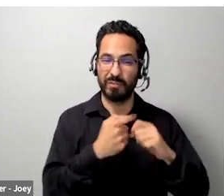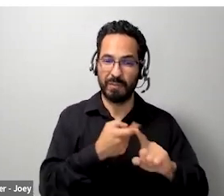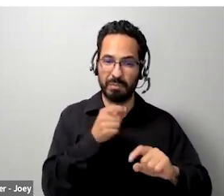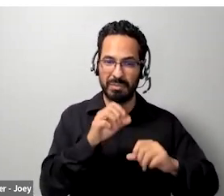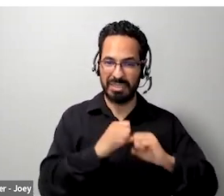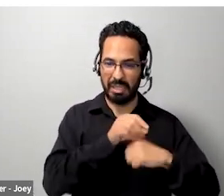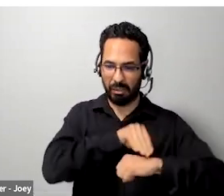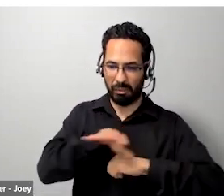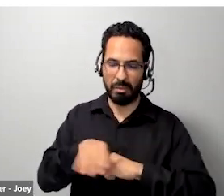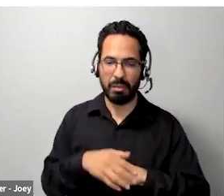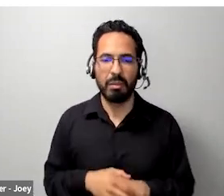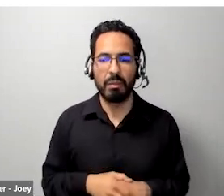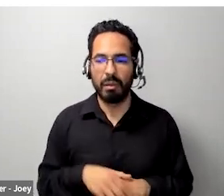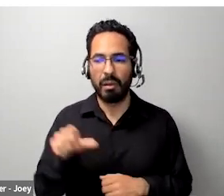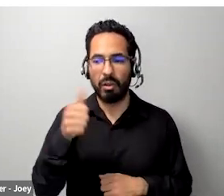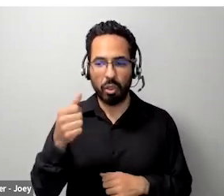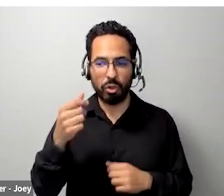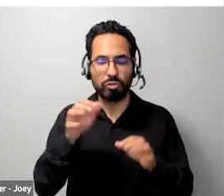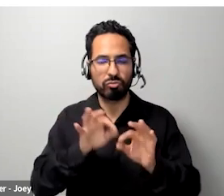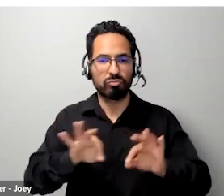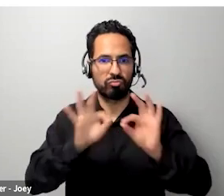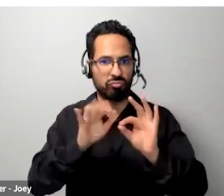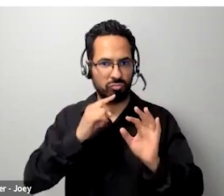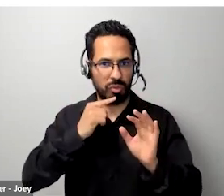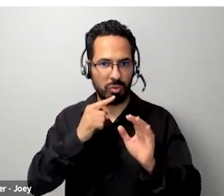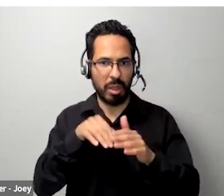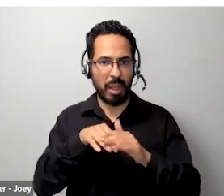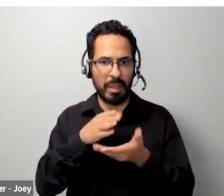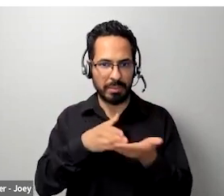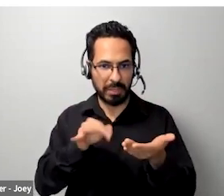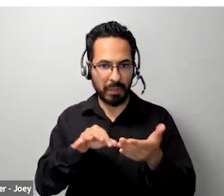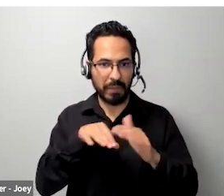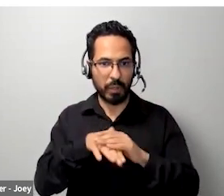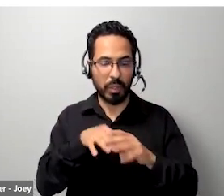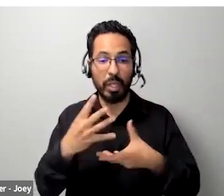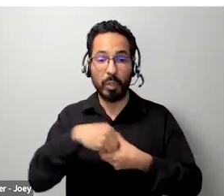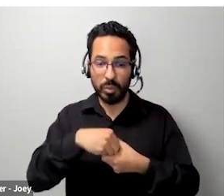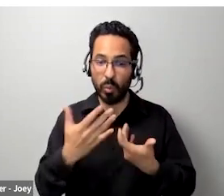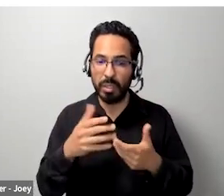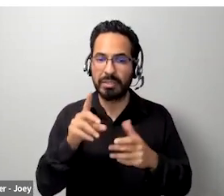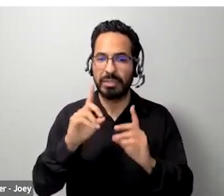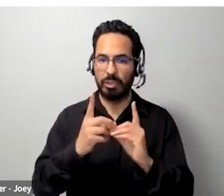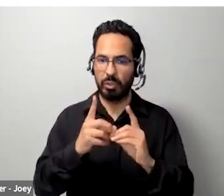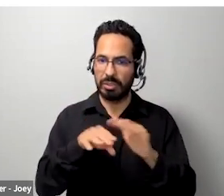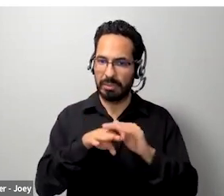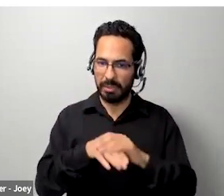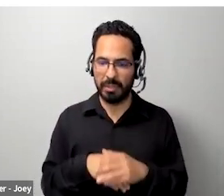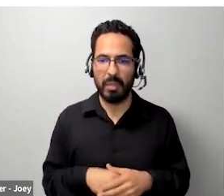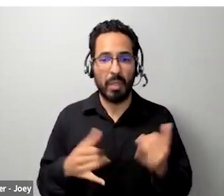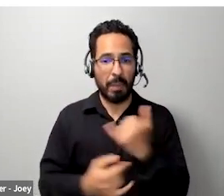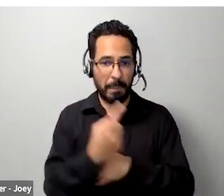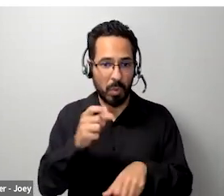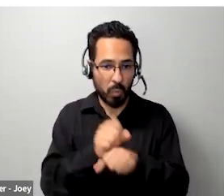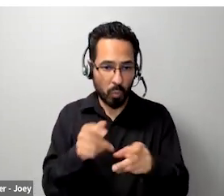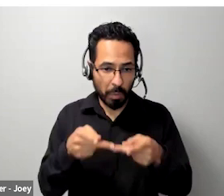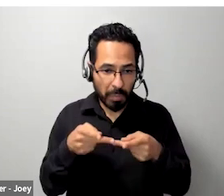society. Another critical aspect of disability inclusion is digital accessibility. The modern workplace and public life rely on